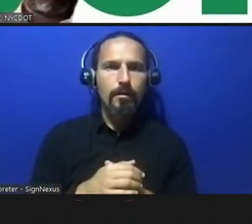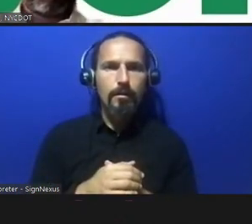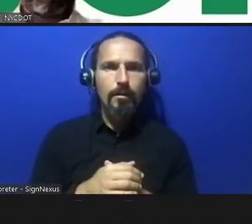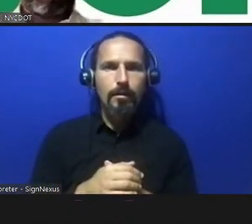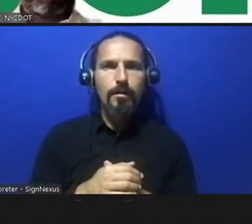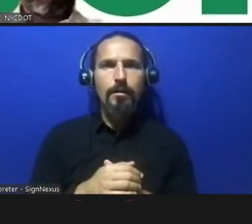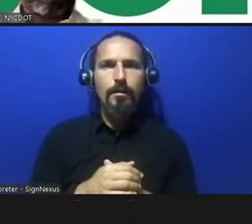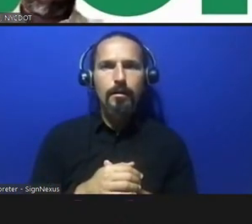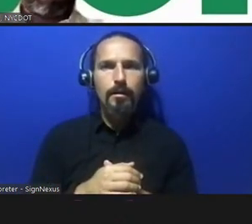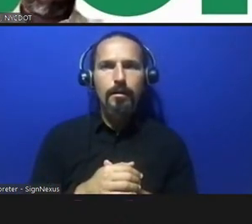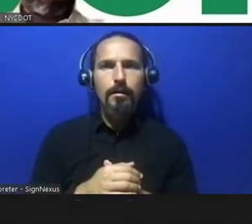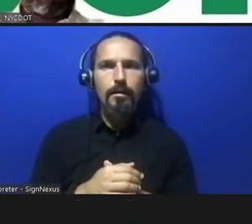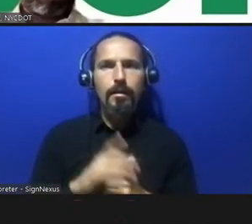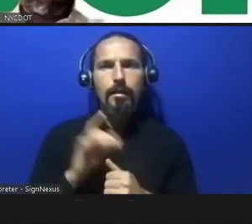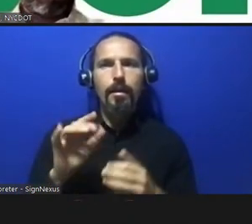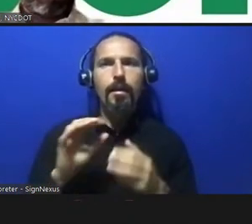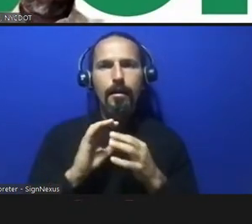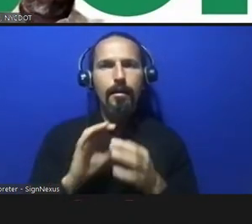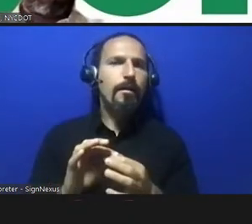about uh